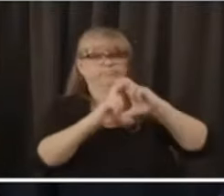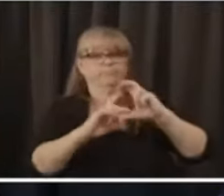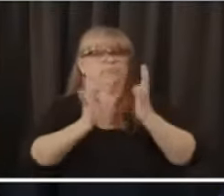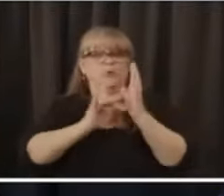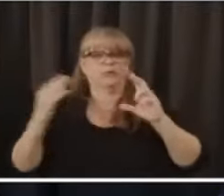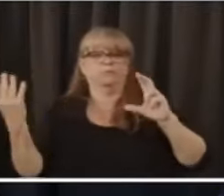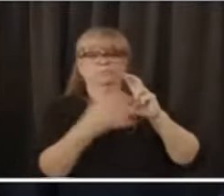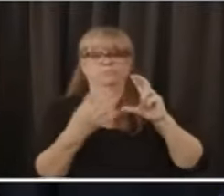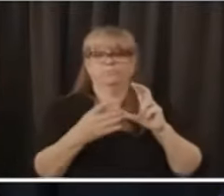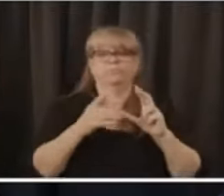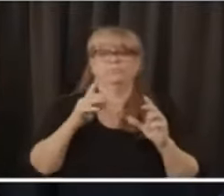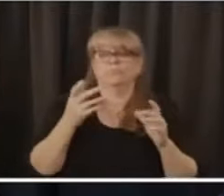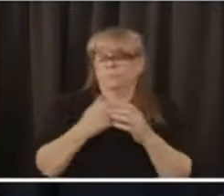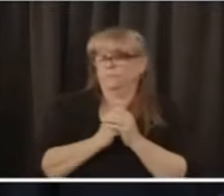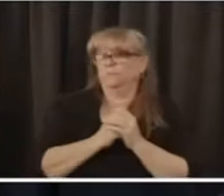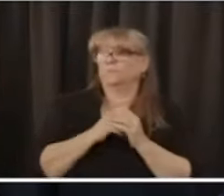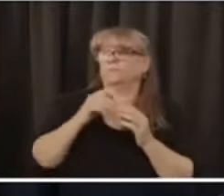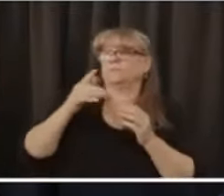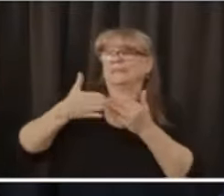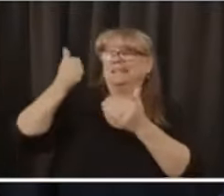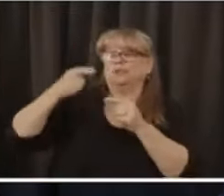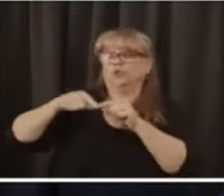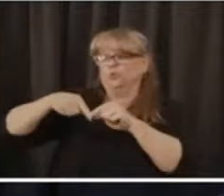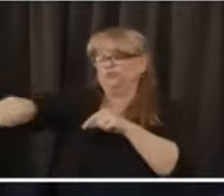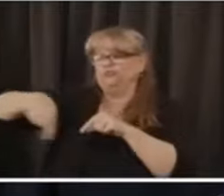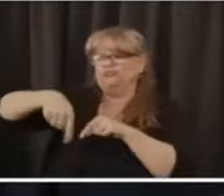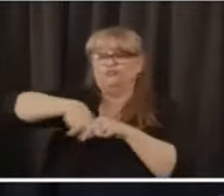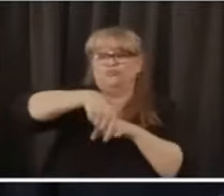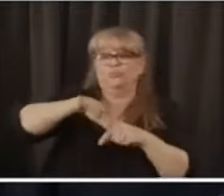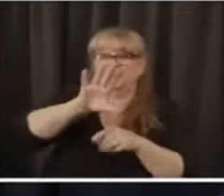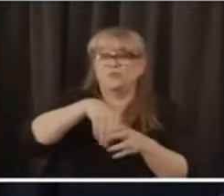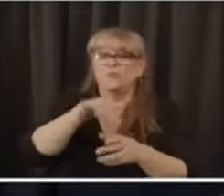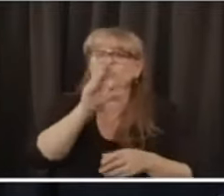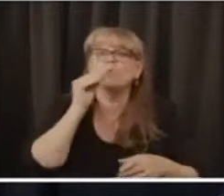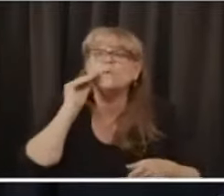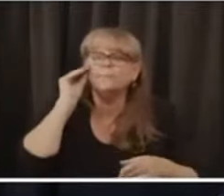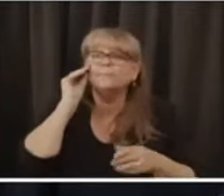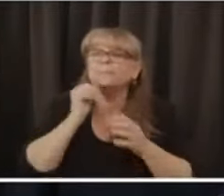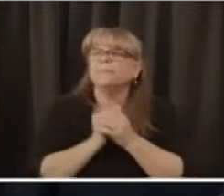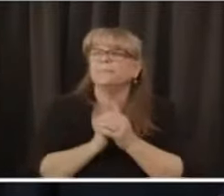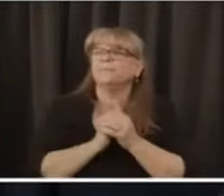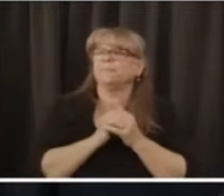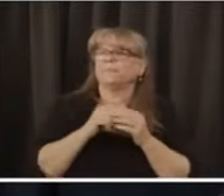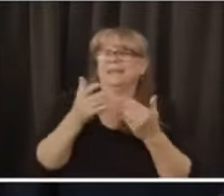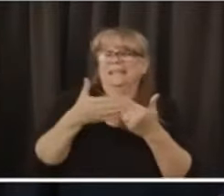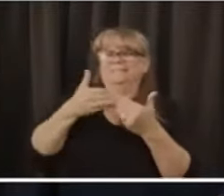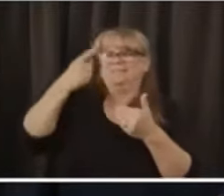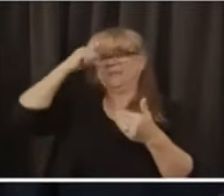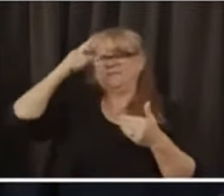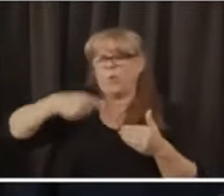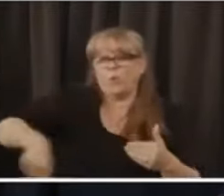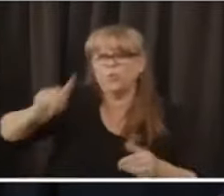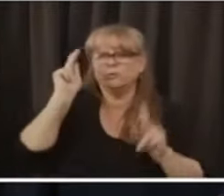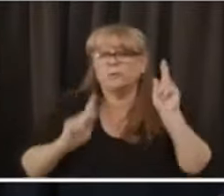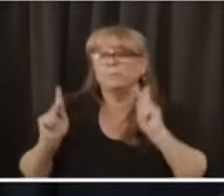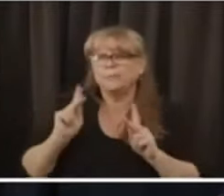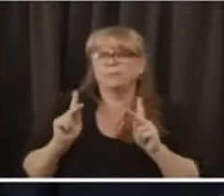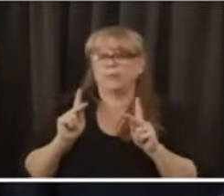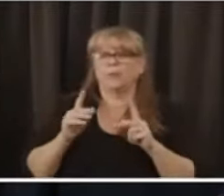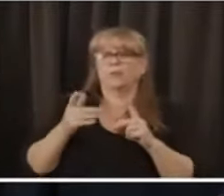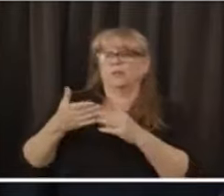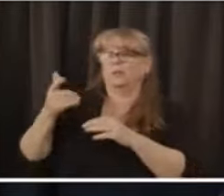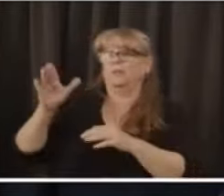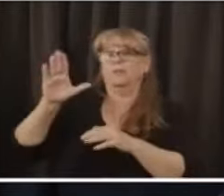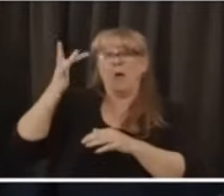your neighborhood, with ease of simply showing up and getting it. So absolutely, that convenience and that ease is a big factor in both urban and